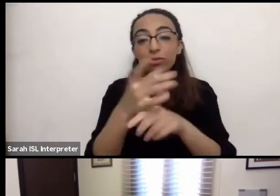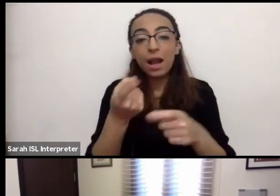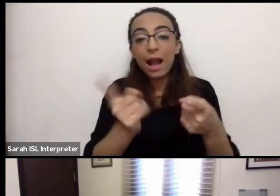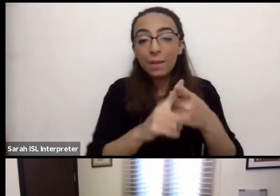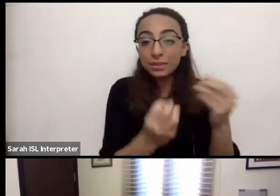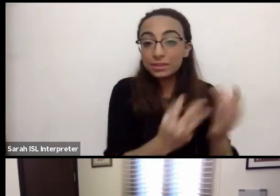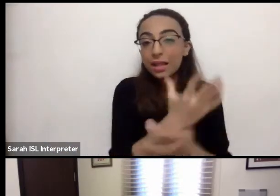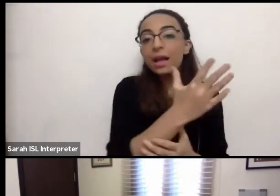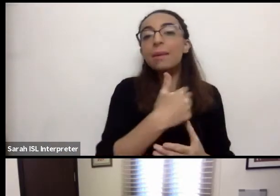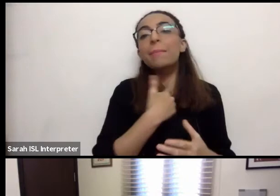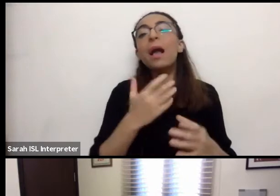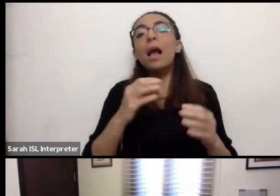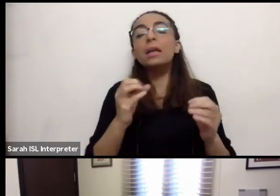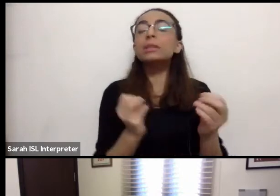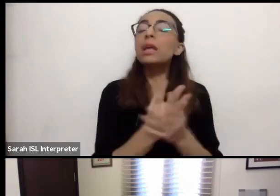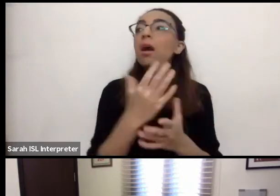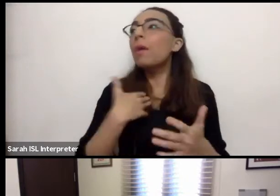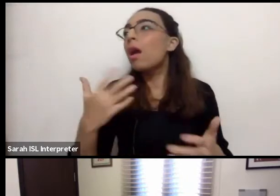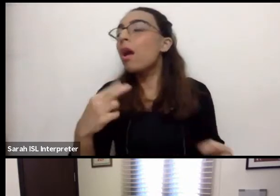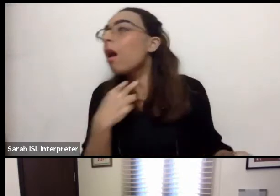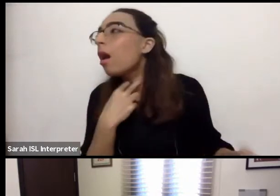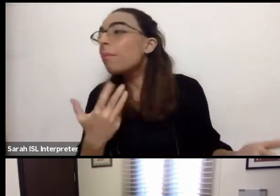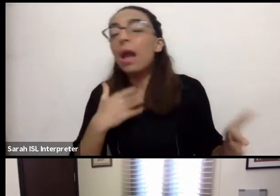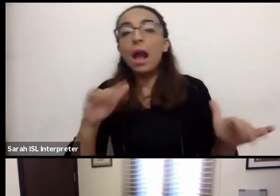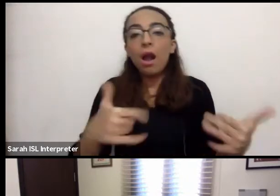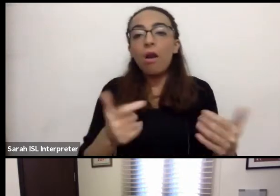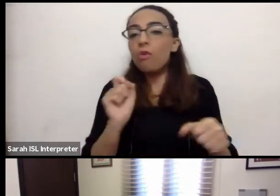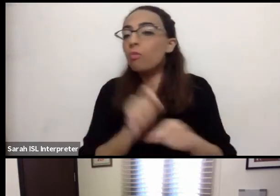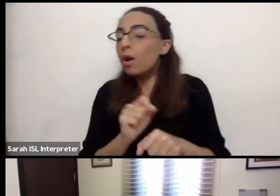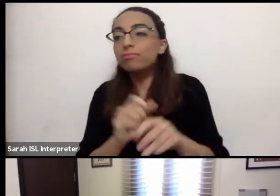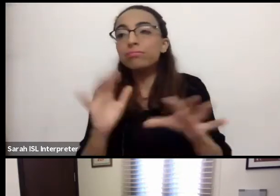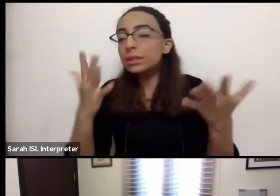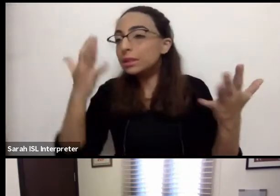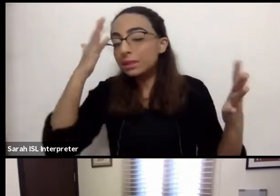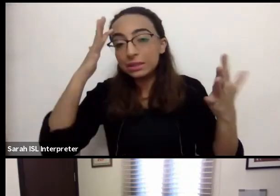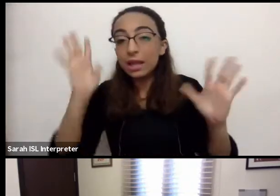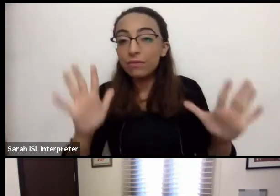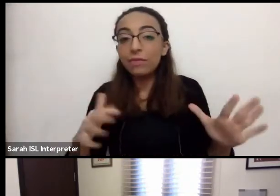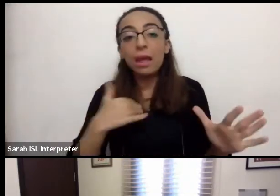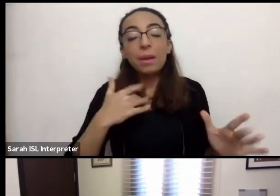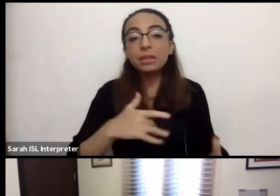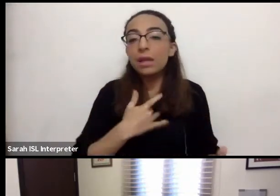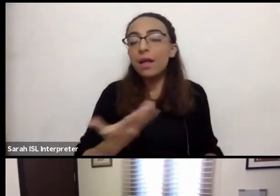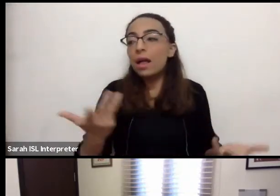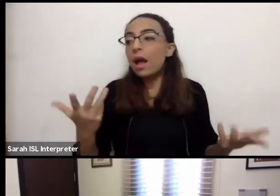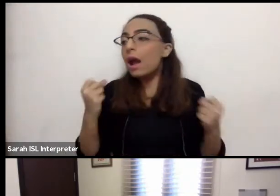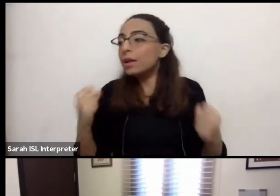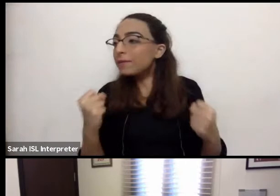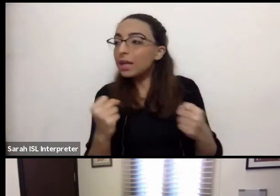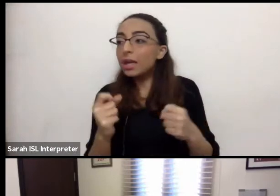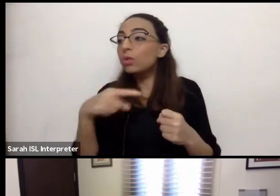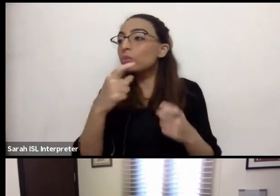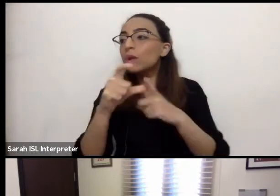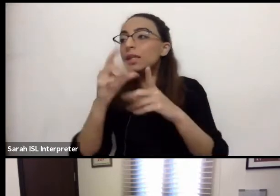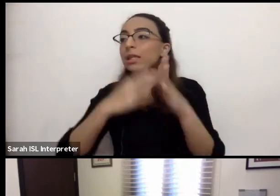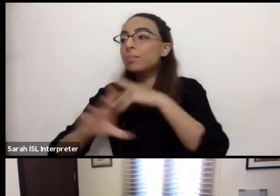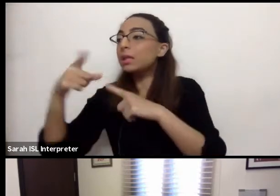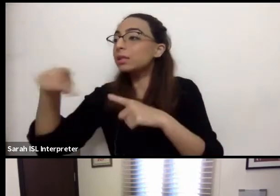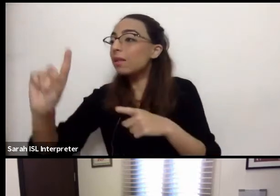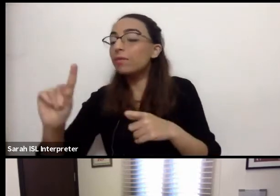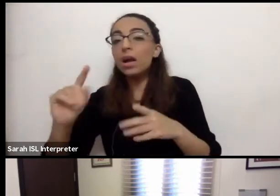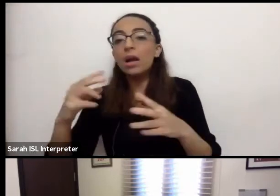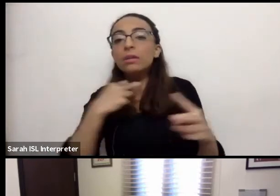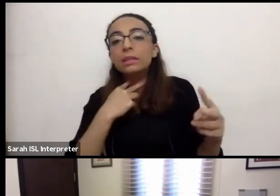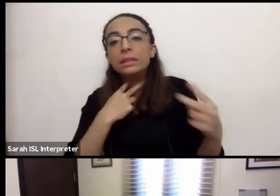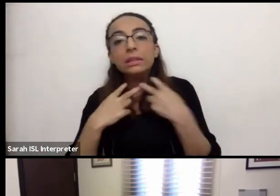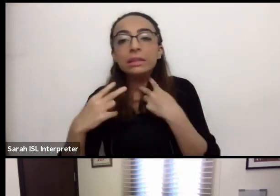understand the kind of impact it has had on people with disability, it is quite disturbing to learn that a lot of people